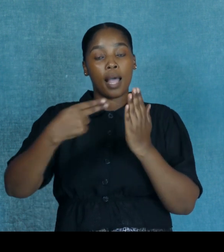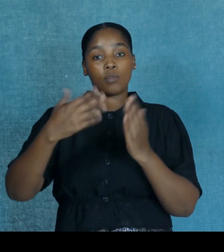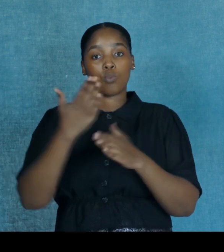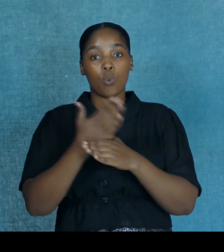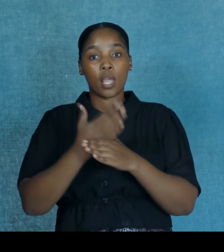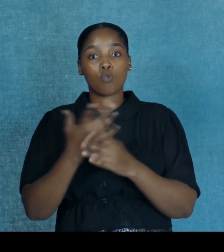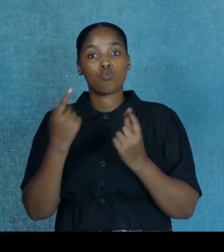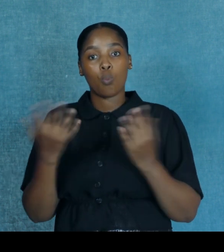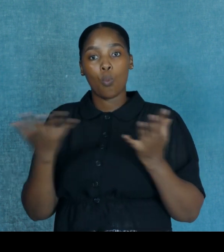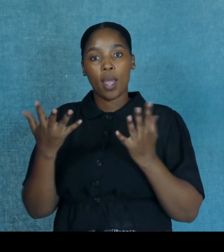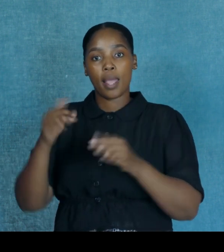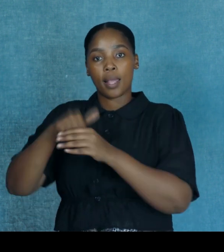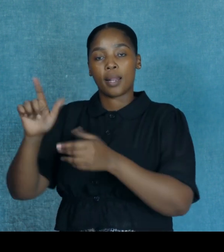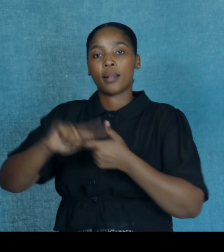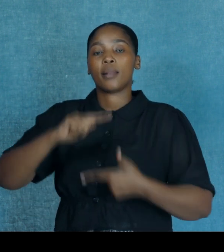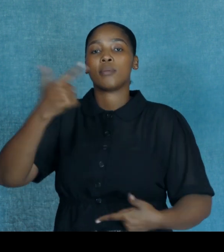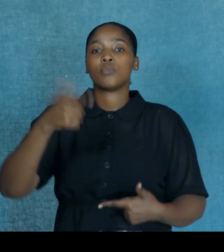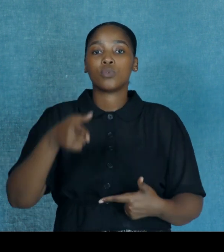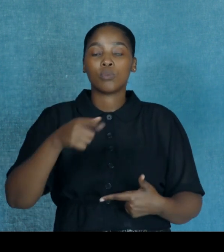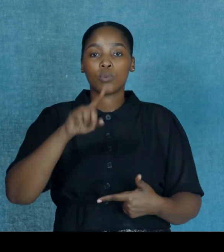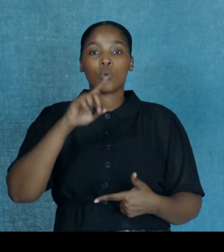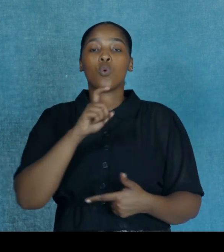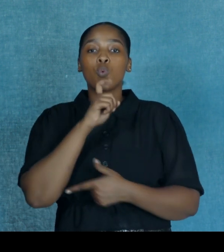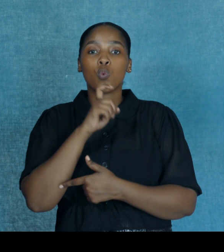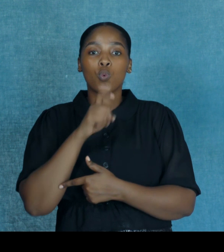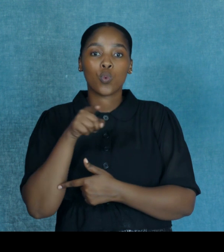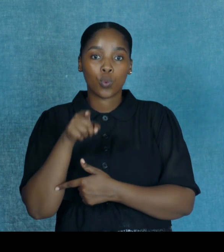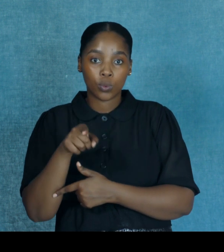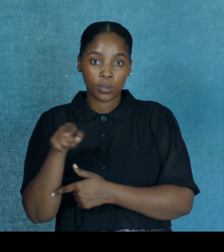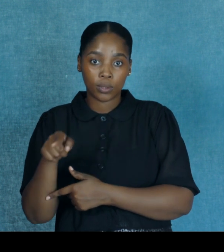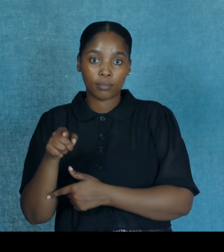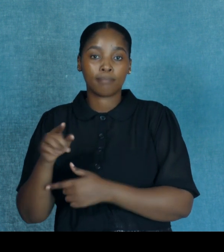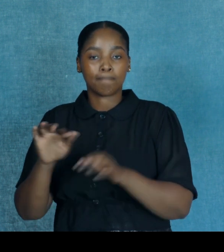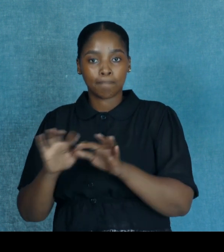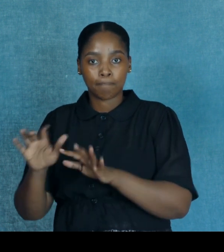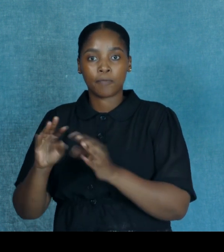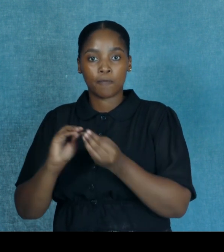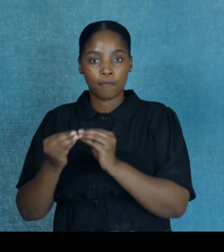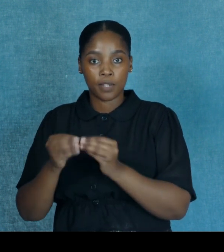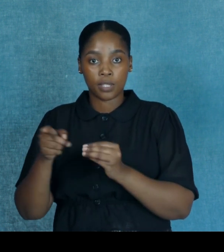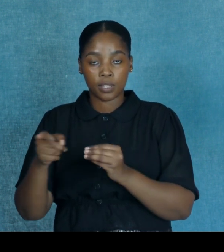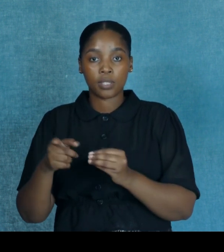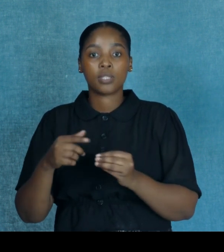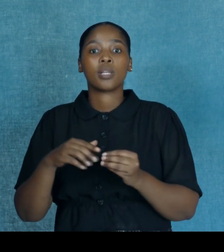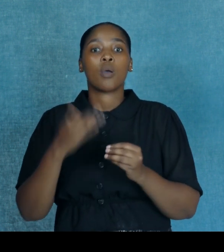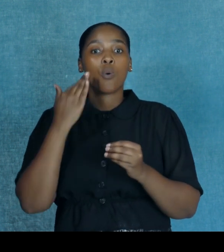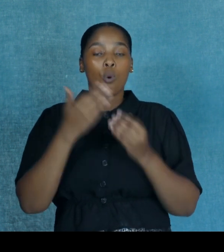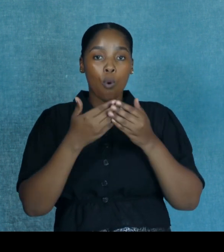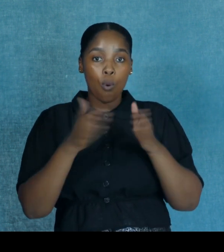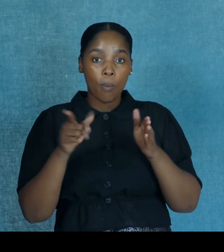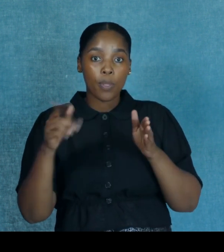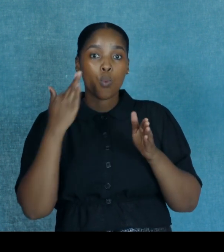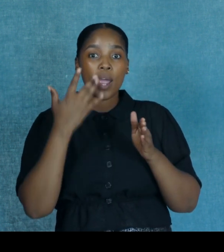in CorelDRAW. We use a PDF format opened up in CorelDRAW so that if any changes are